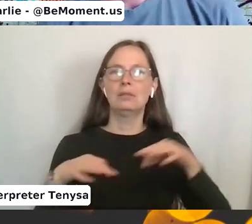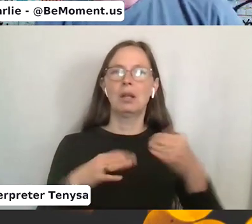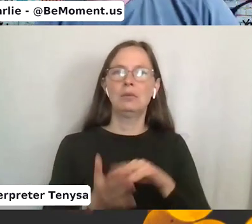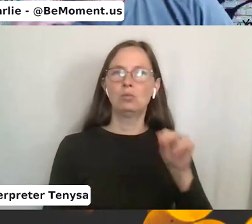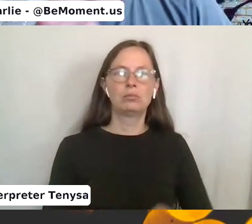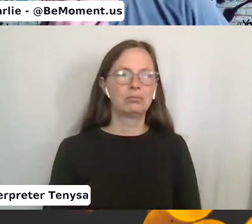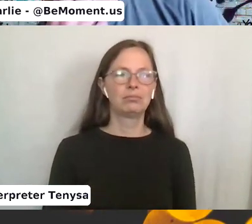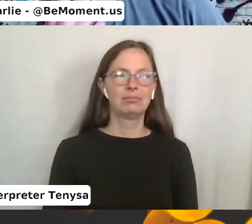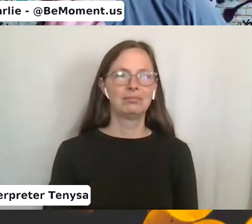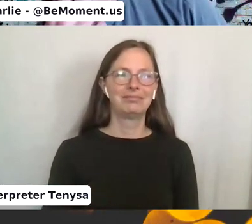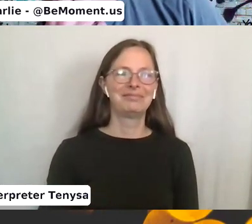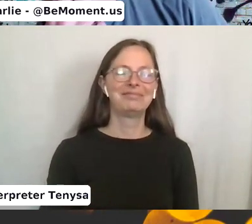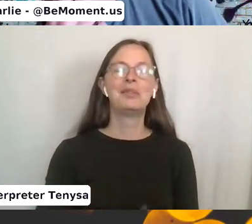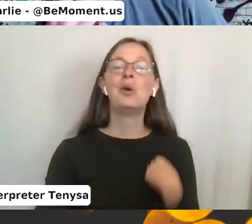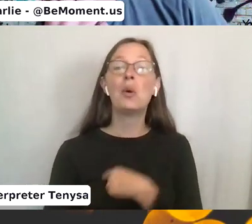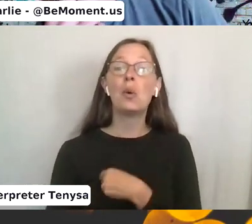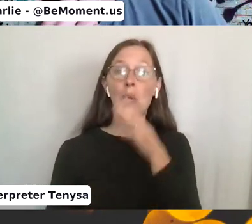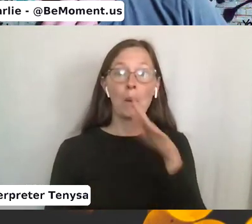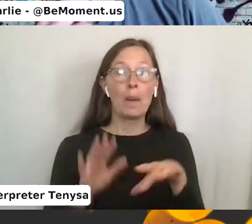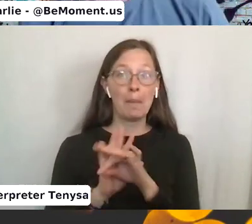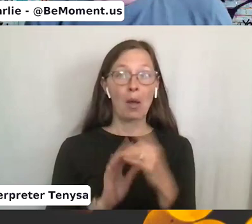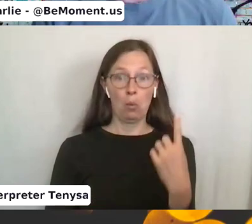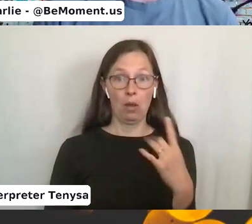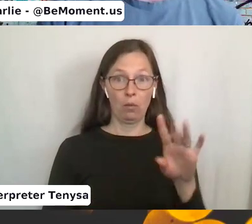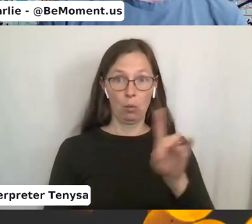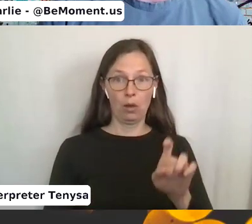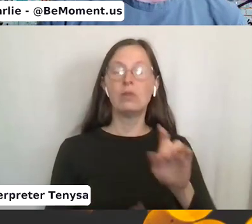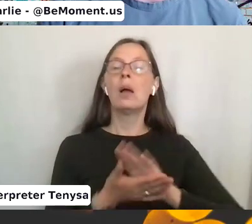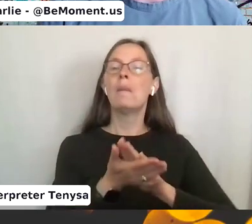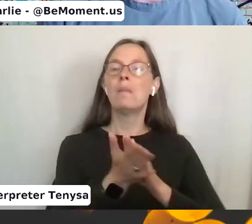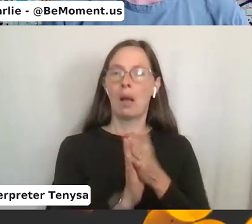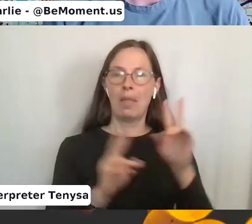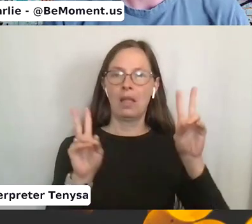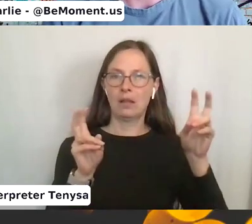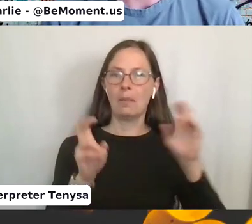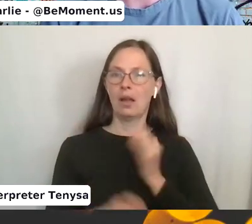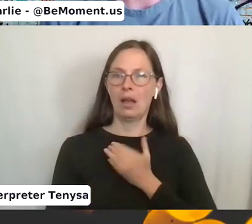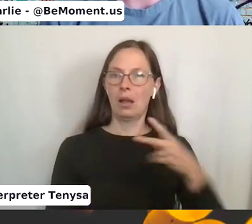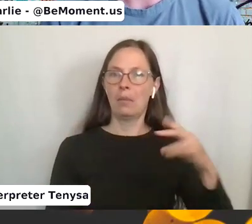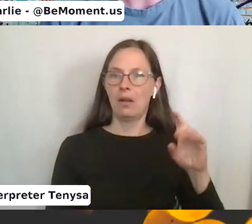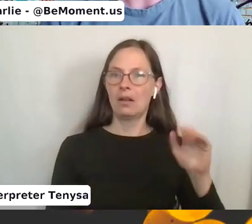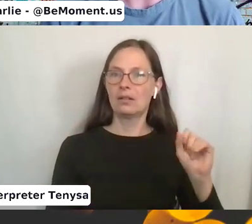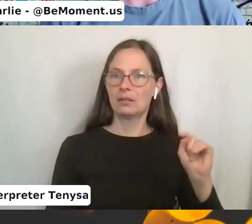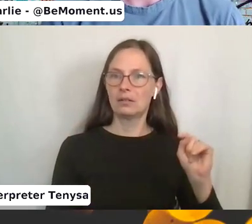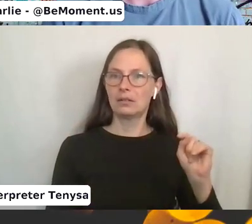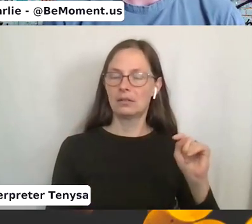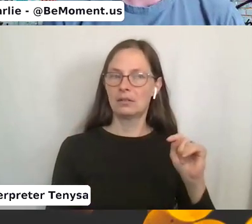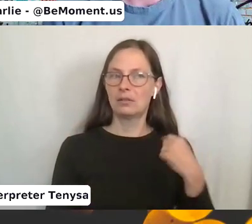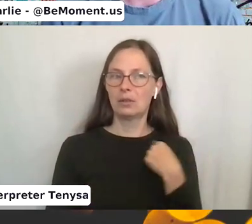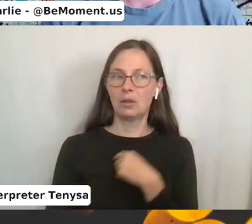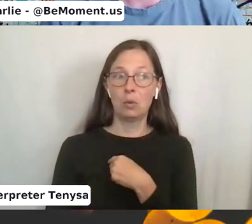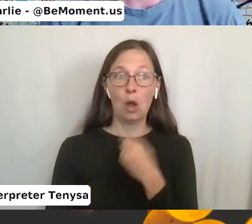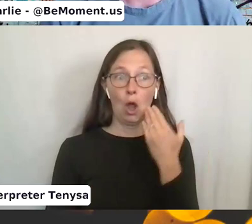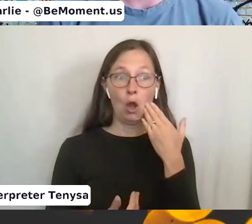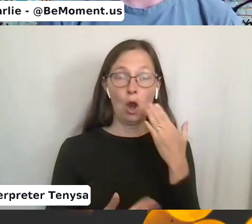We will then pick one of those questions to become the topic of our podcast. So we don't know what the fuck